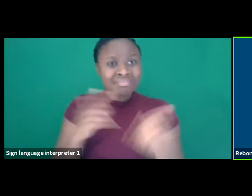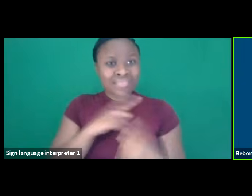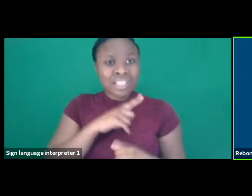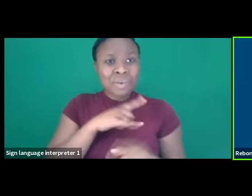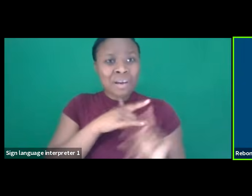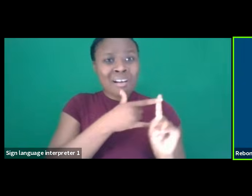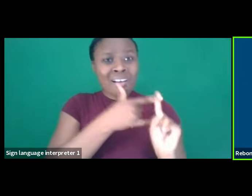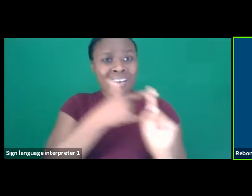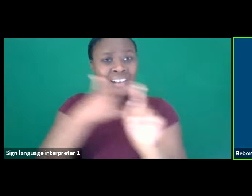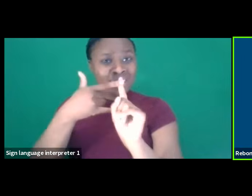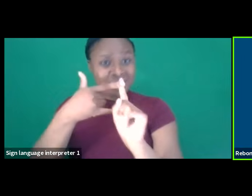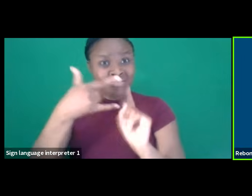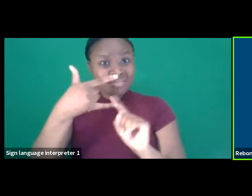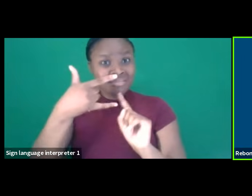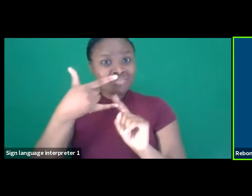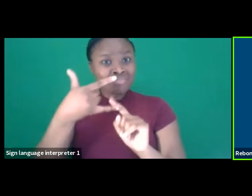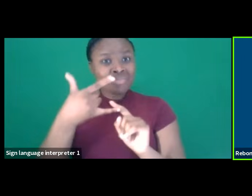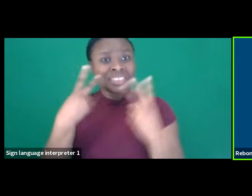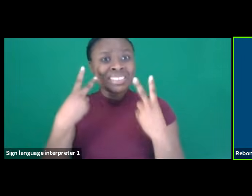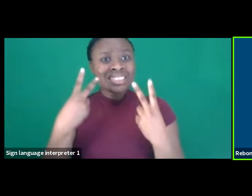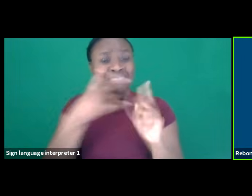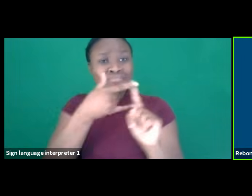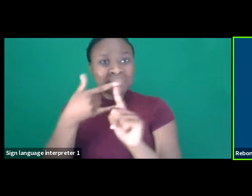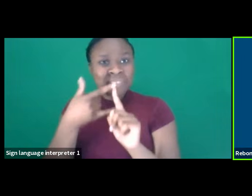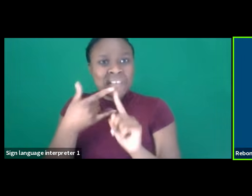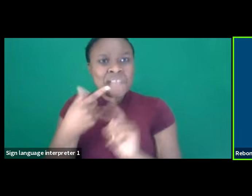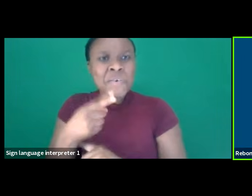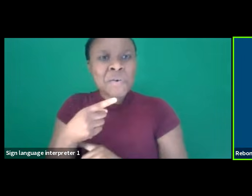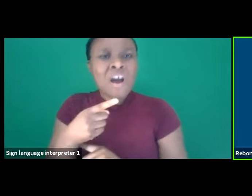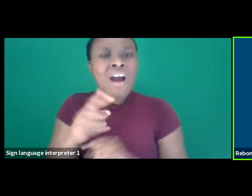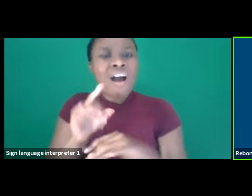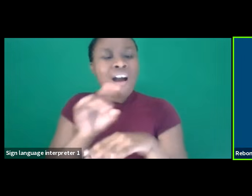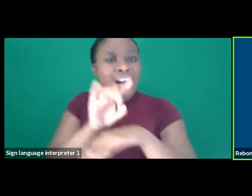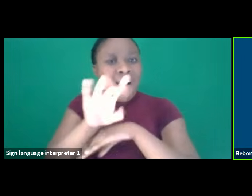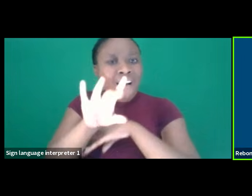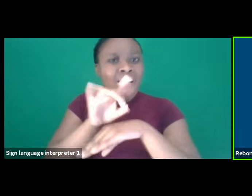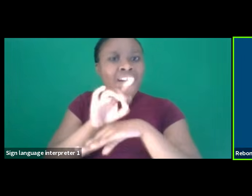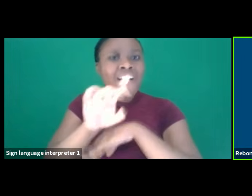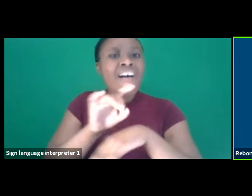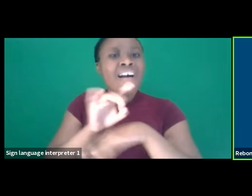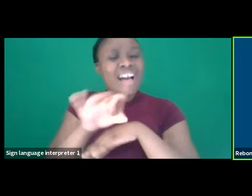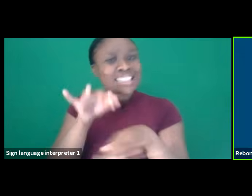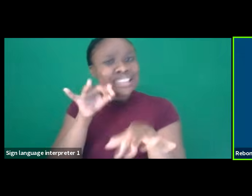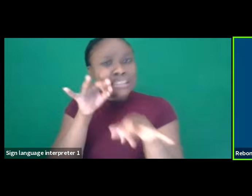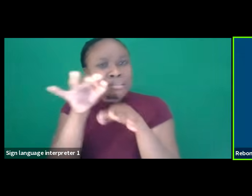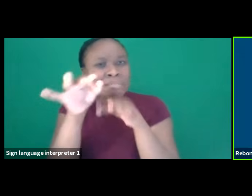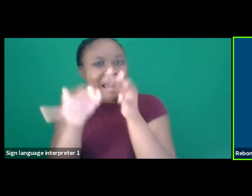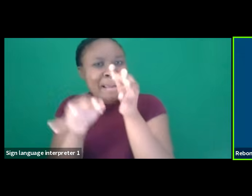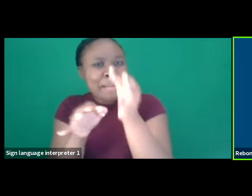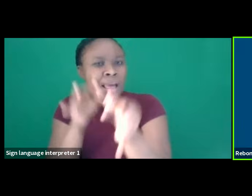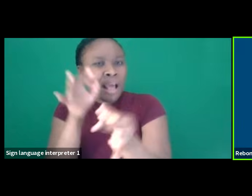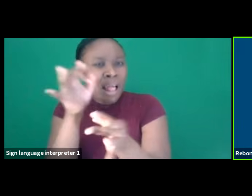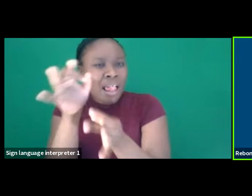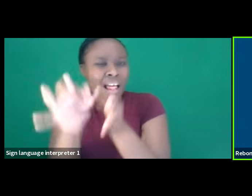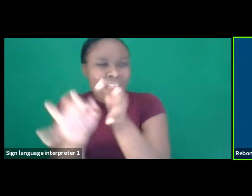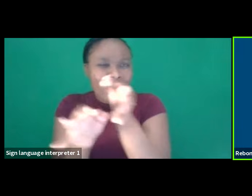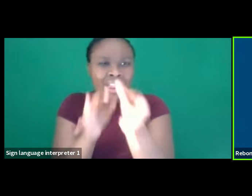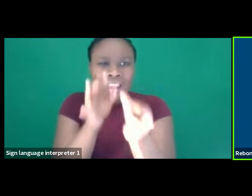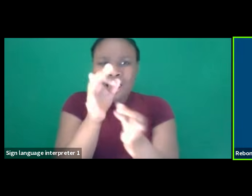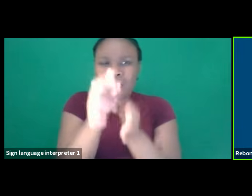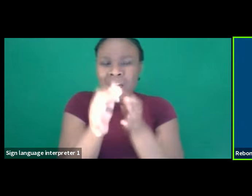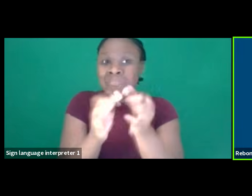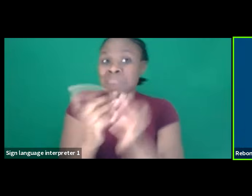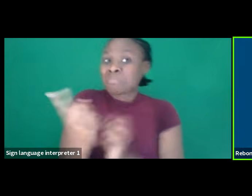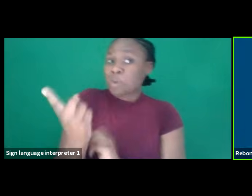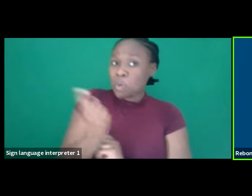constantly providing clarity and certainty about some processes. Every question was asking about, how can I